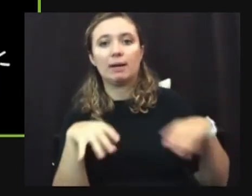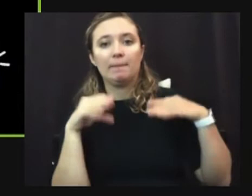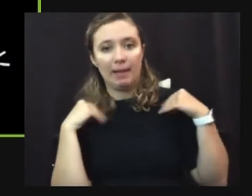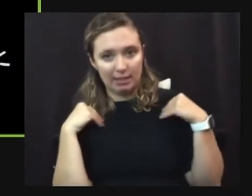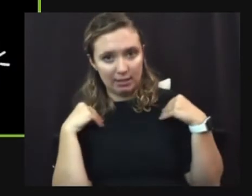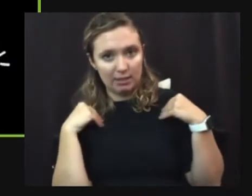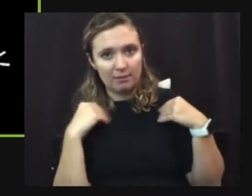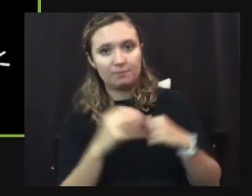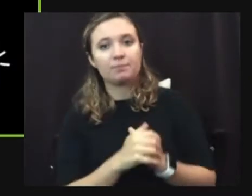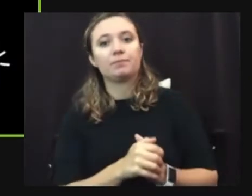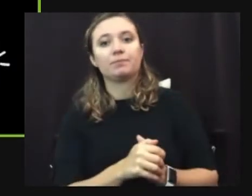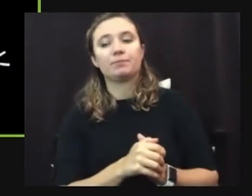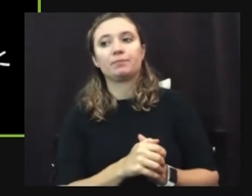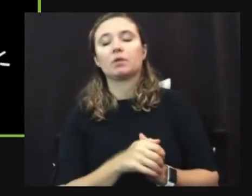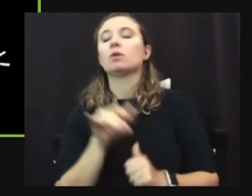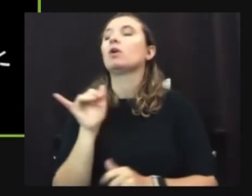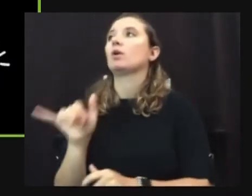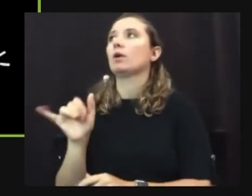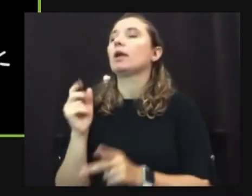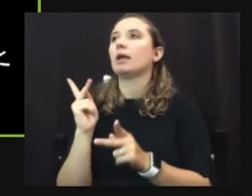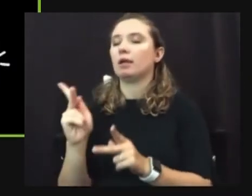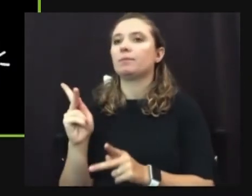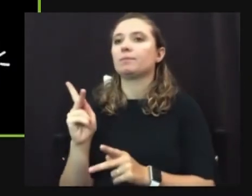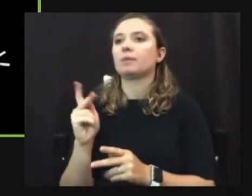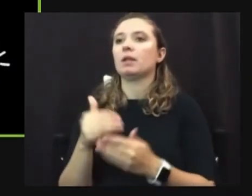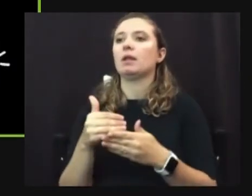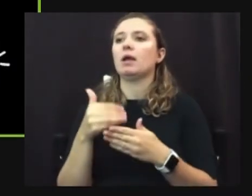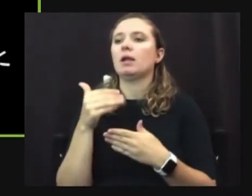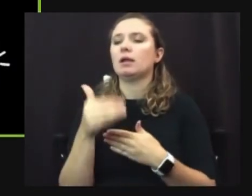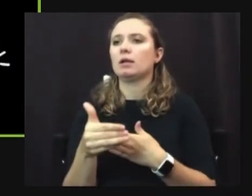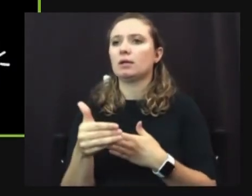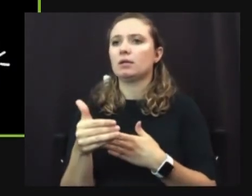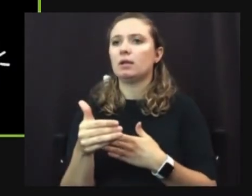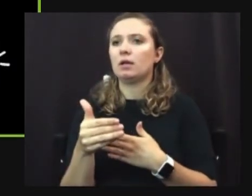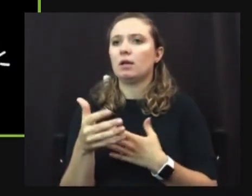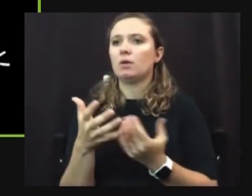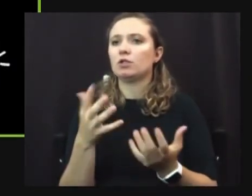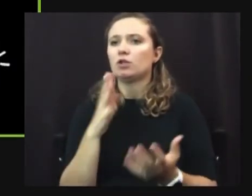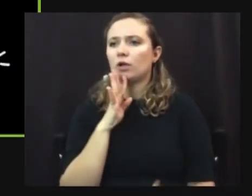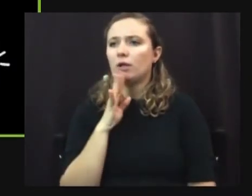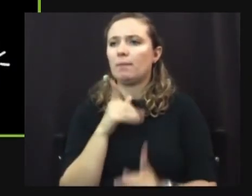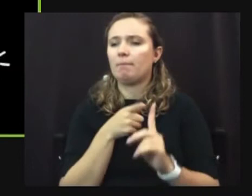blanket. Right. And then I went on to